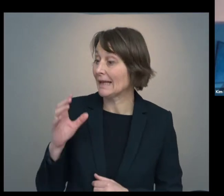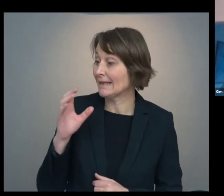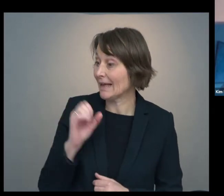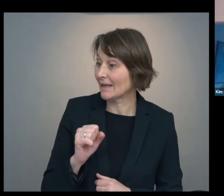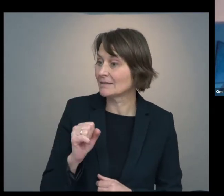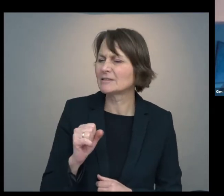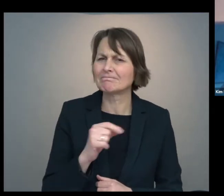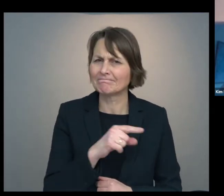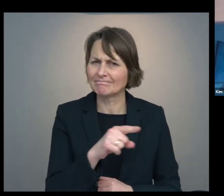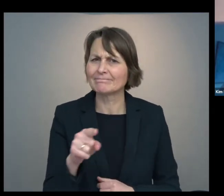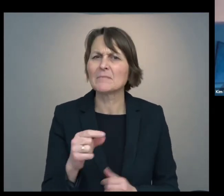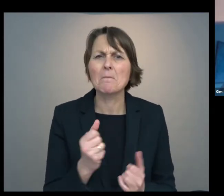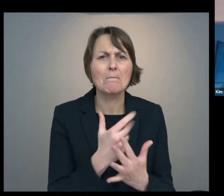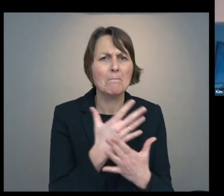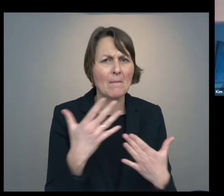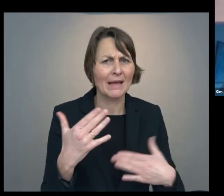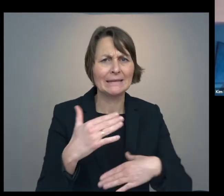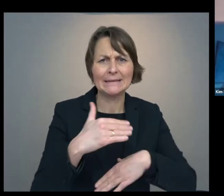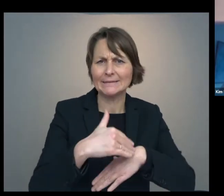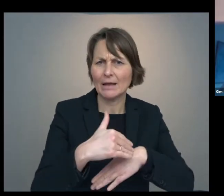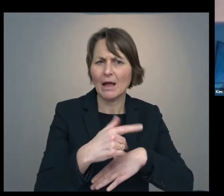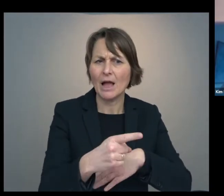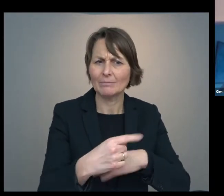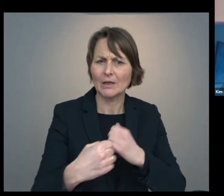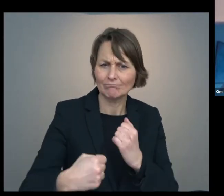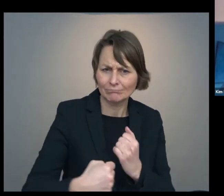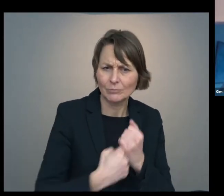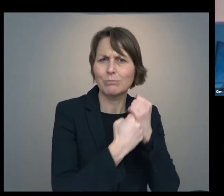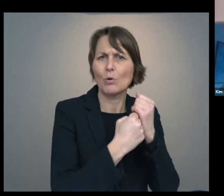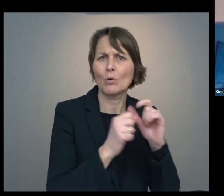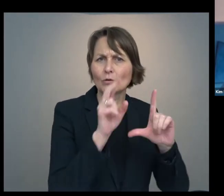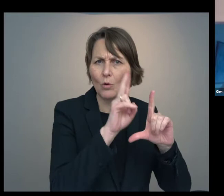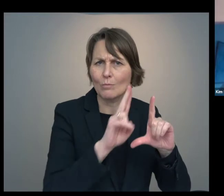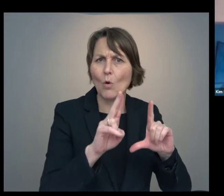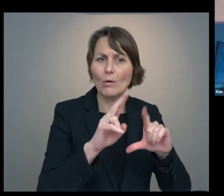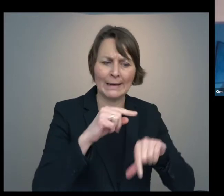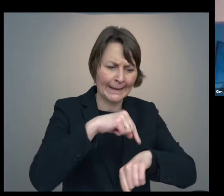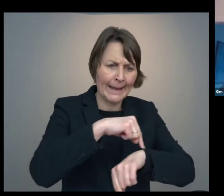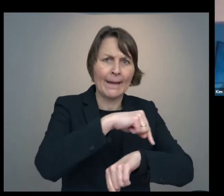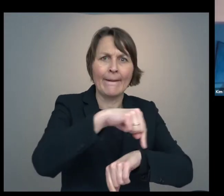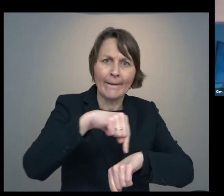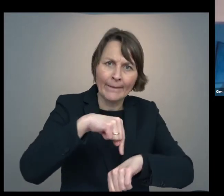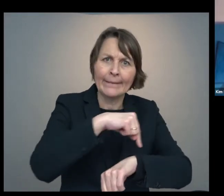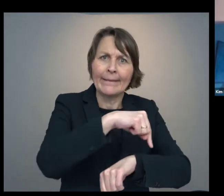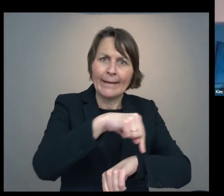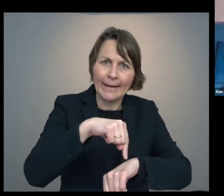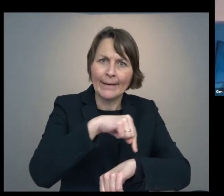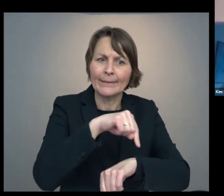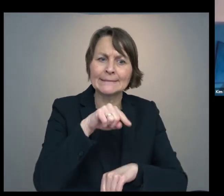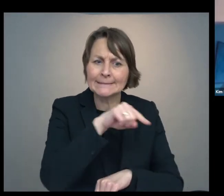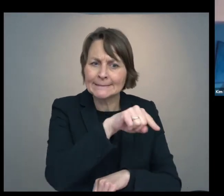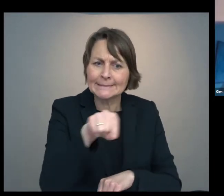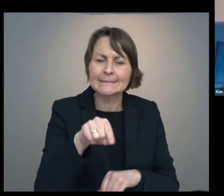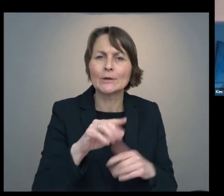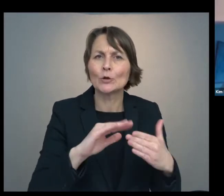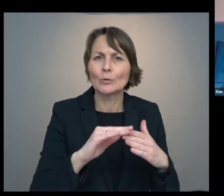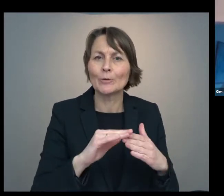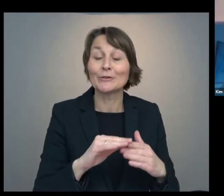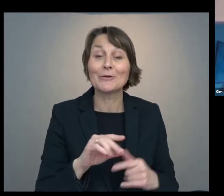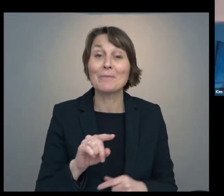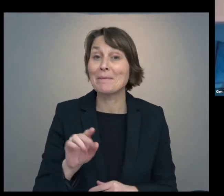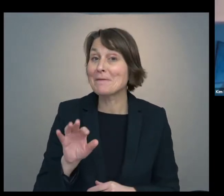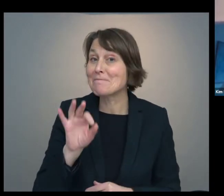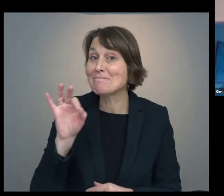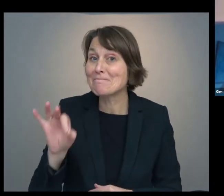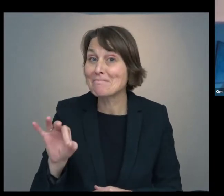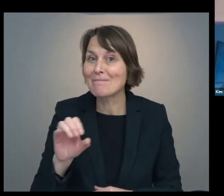I guess, like you alluded to, a lot of people put time and effort into supporting Umbraco in the community. I